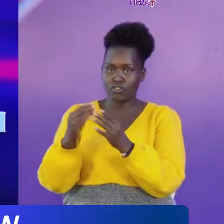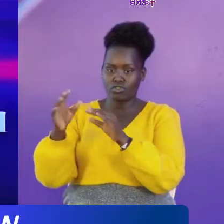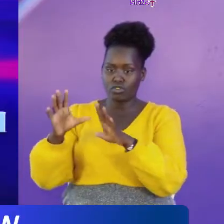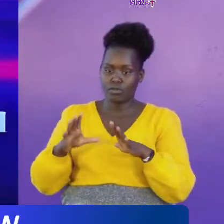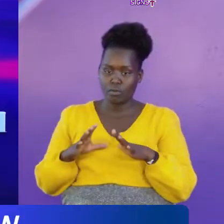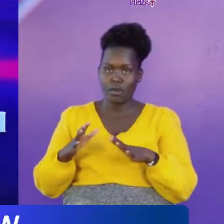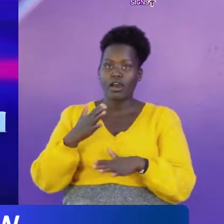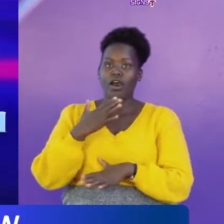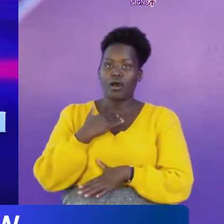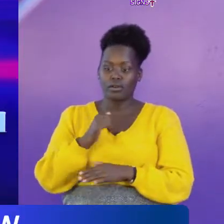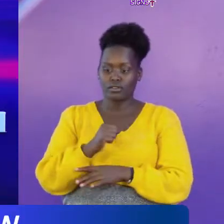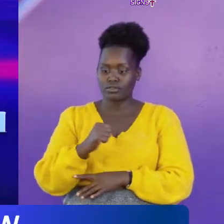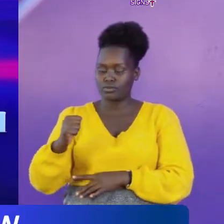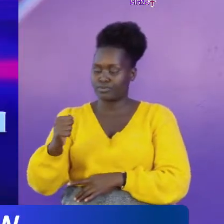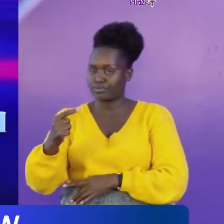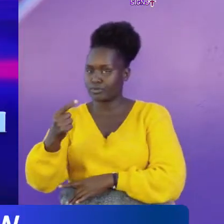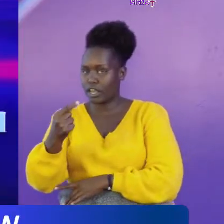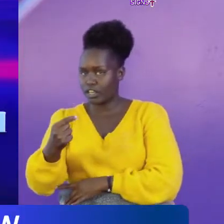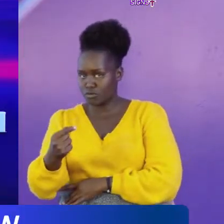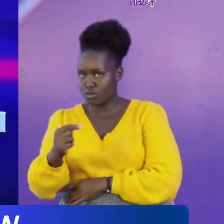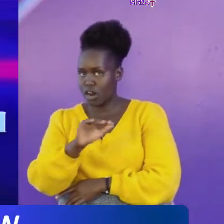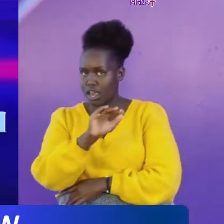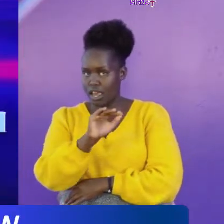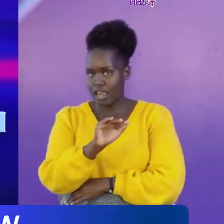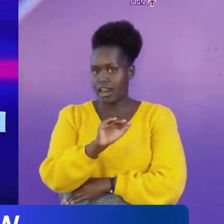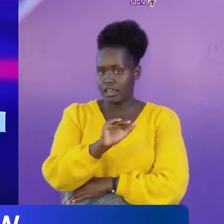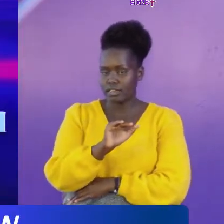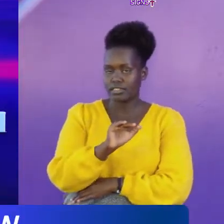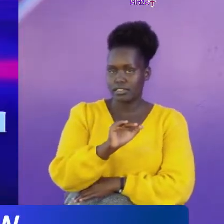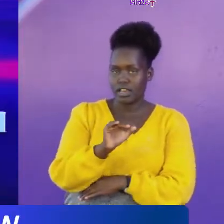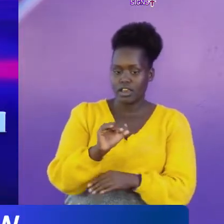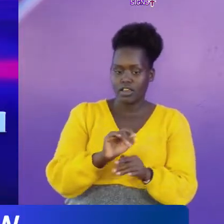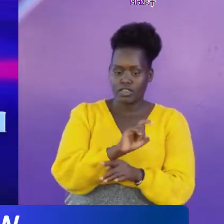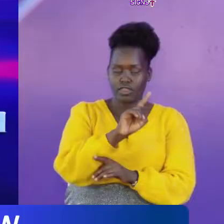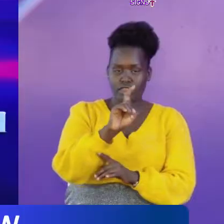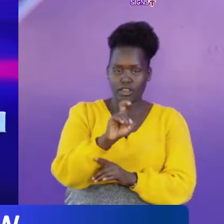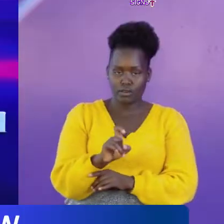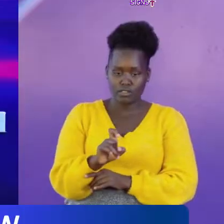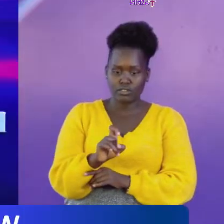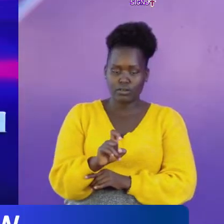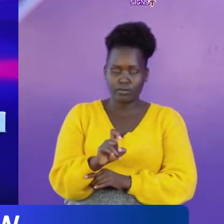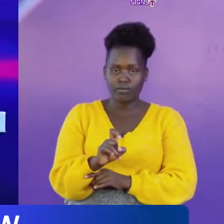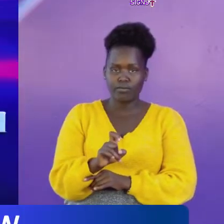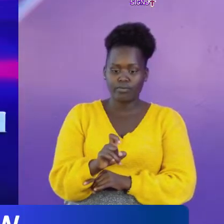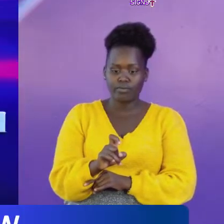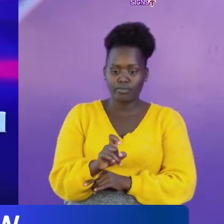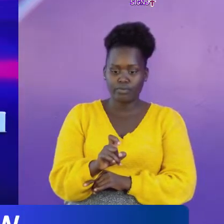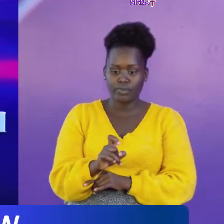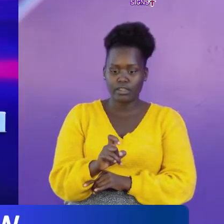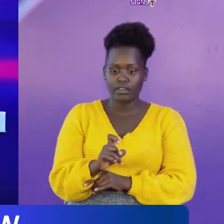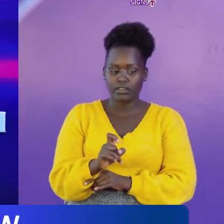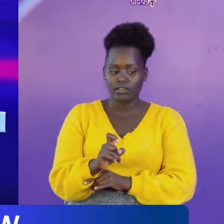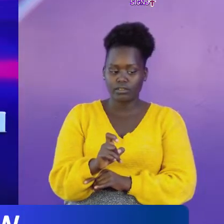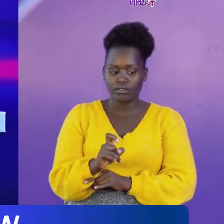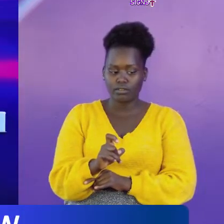to put aside just a little bit and ask you this following question. You know, when